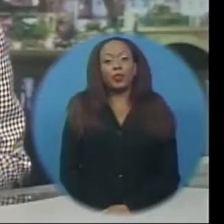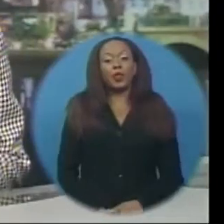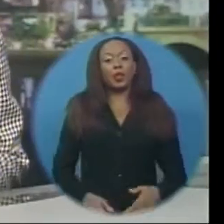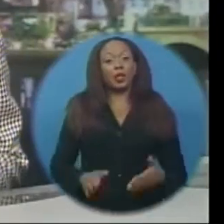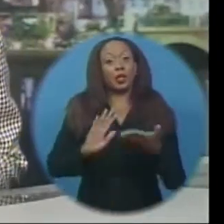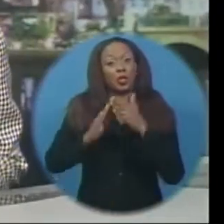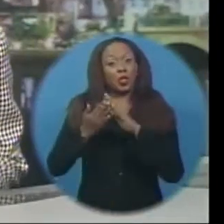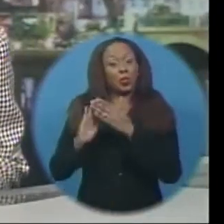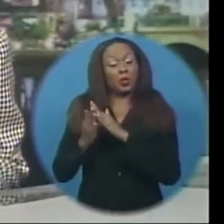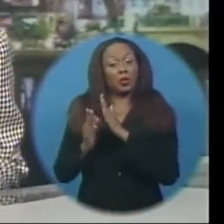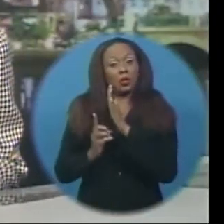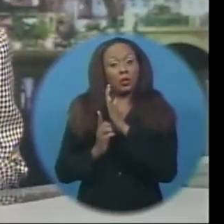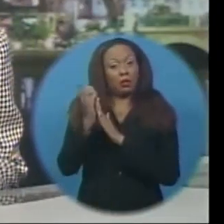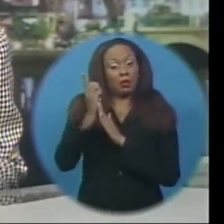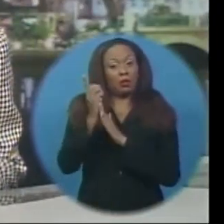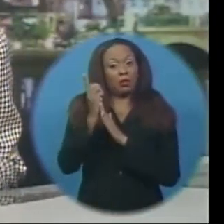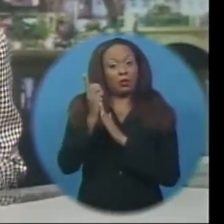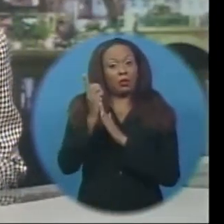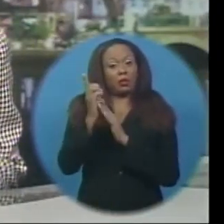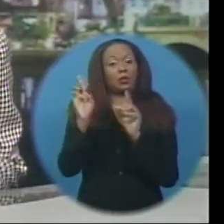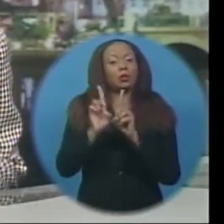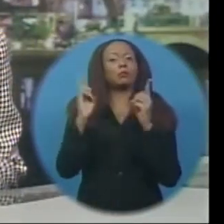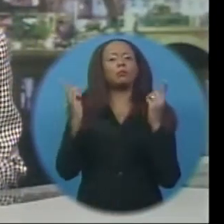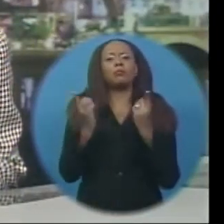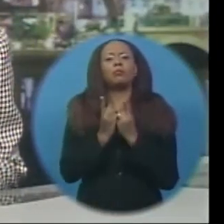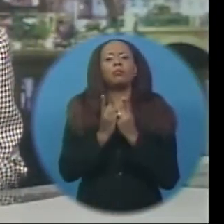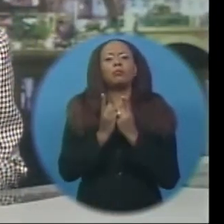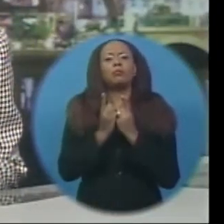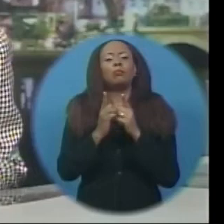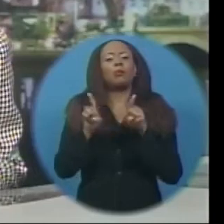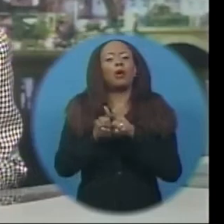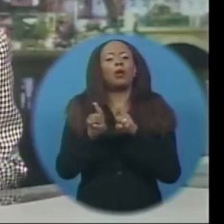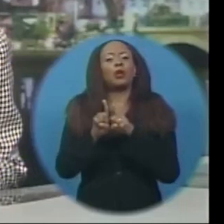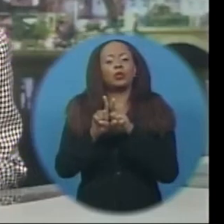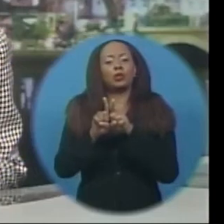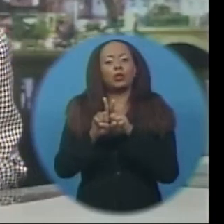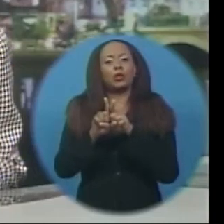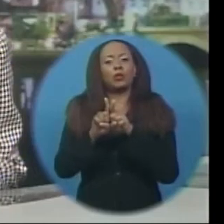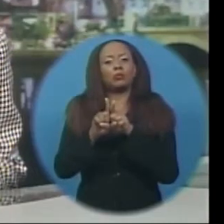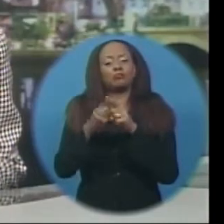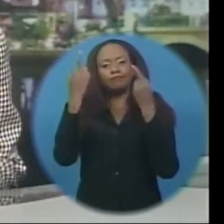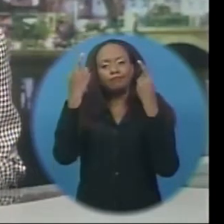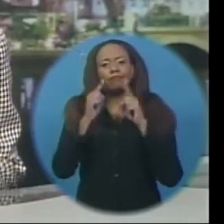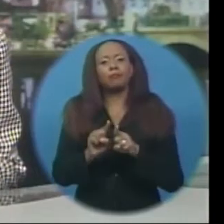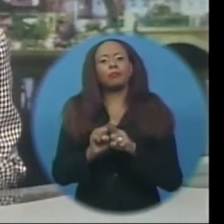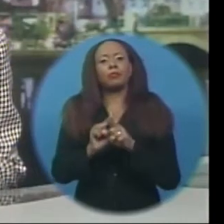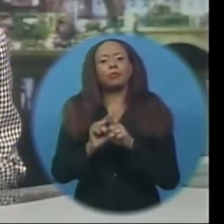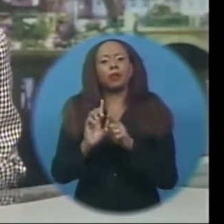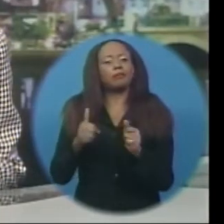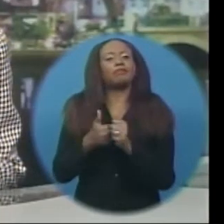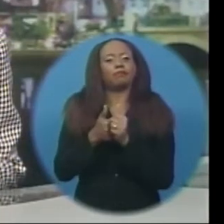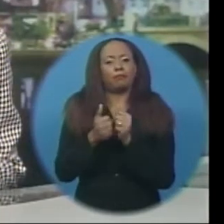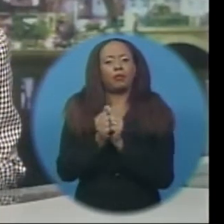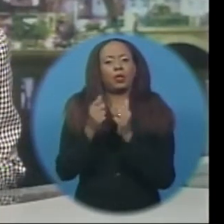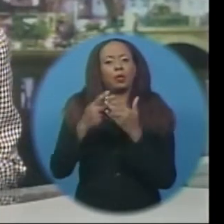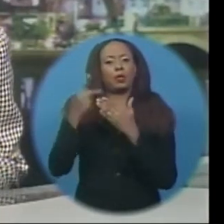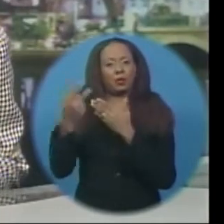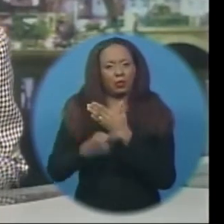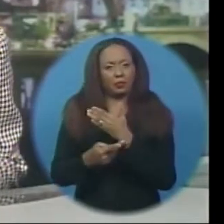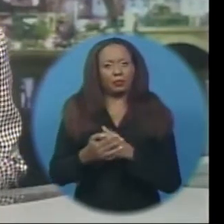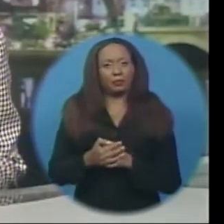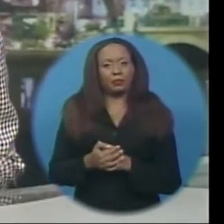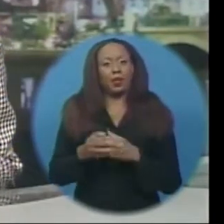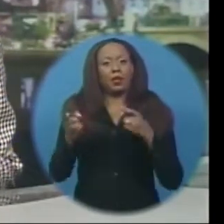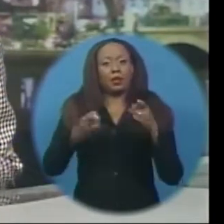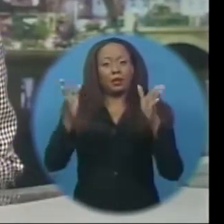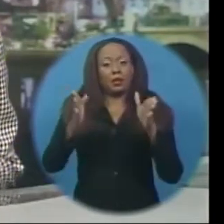And as we said before, the Community Development Department is on board with that initiative. Program Coordinator Bridget Marshall-Griffith says